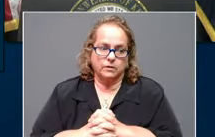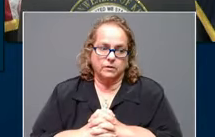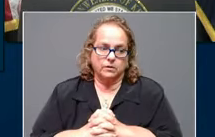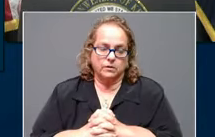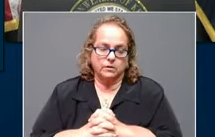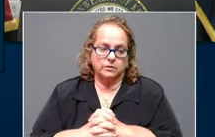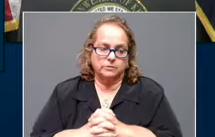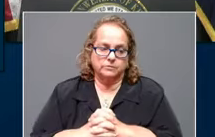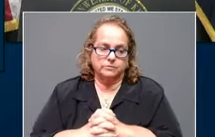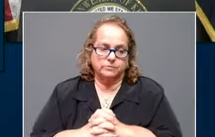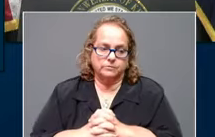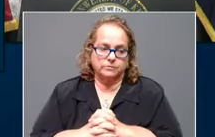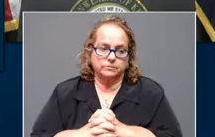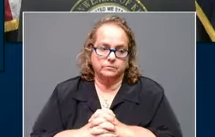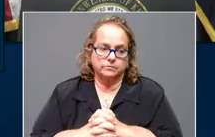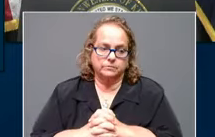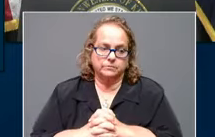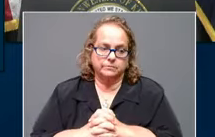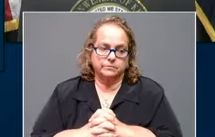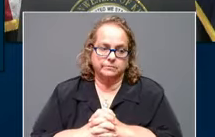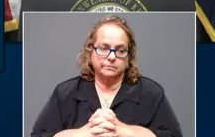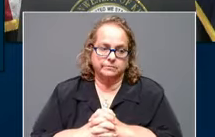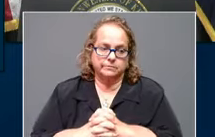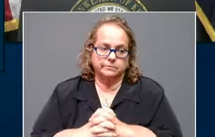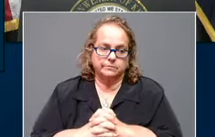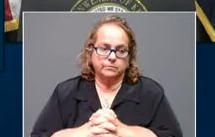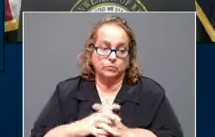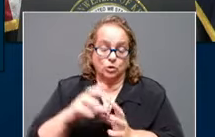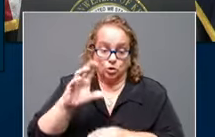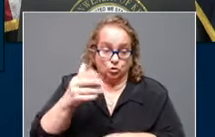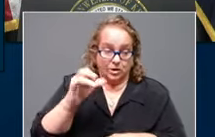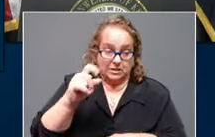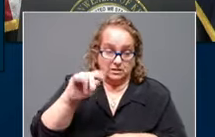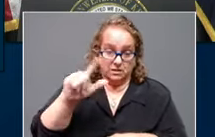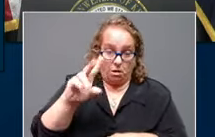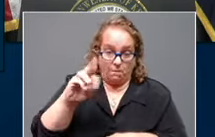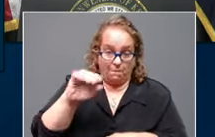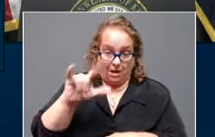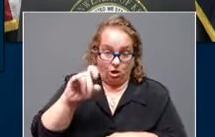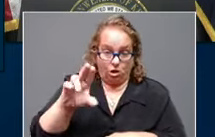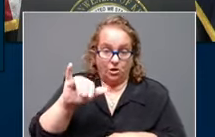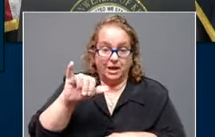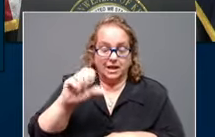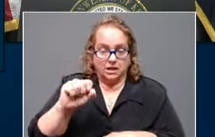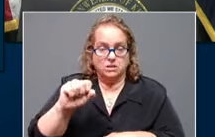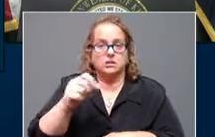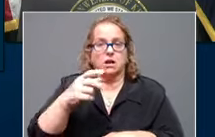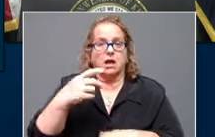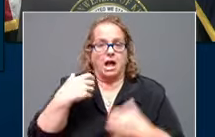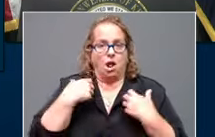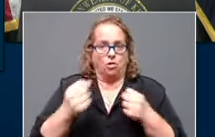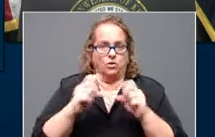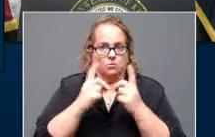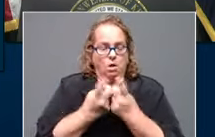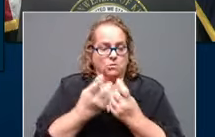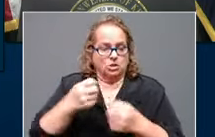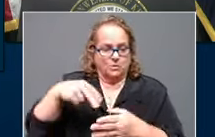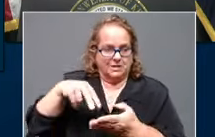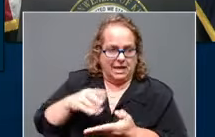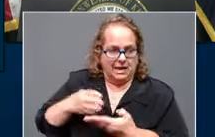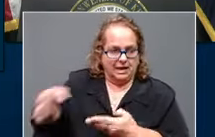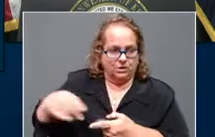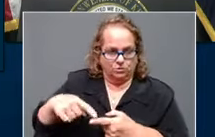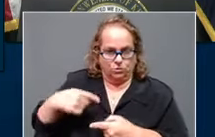this battle every day together. This is the first time that we have seen this. Crystal says we have the highest